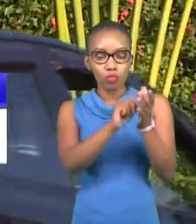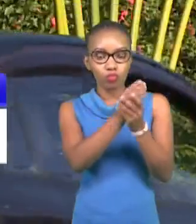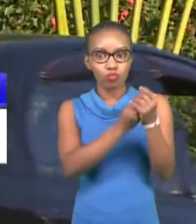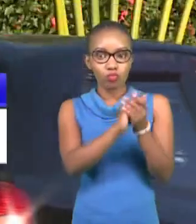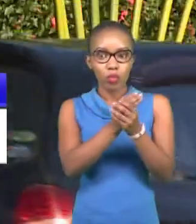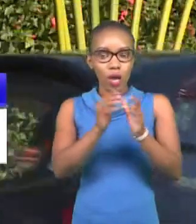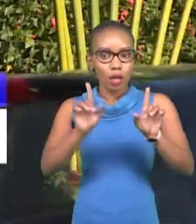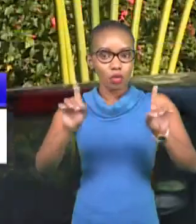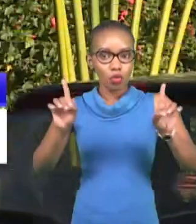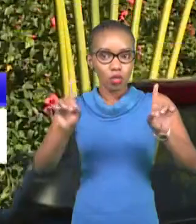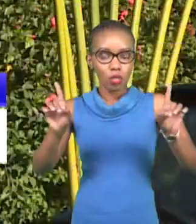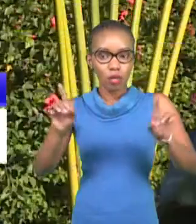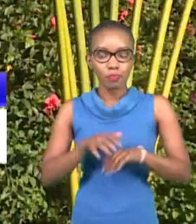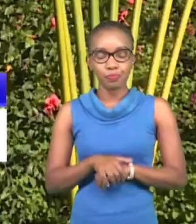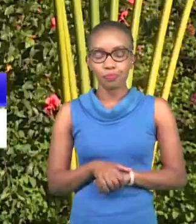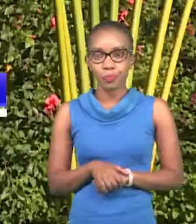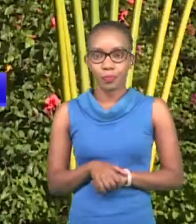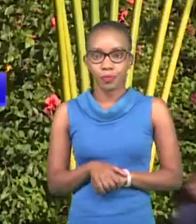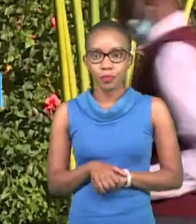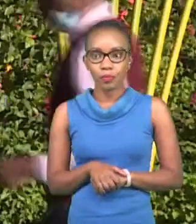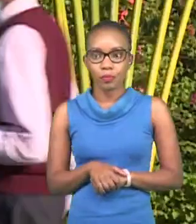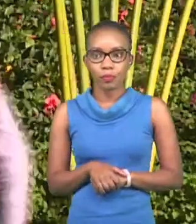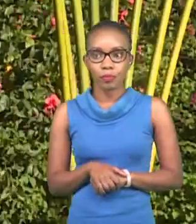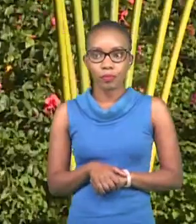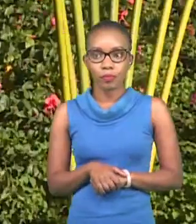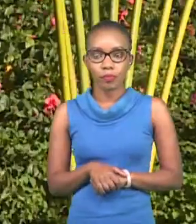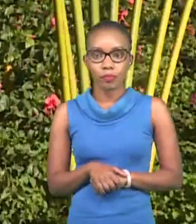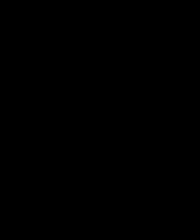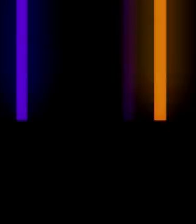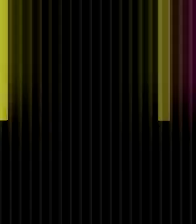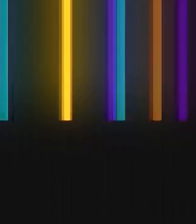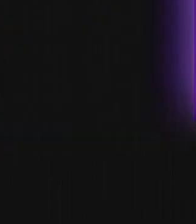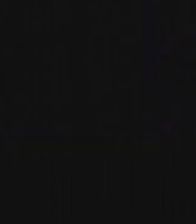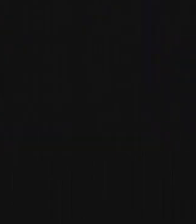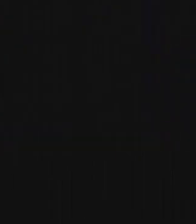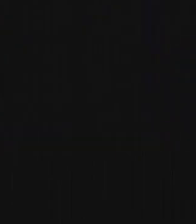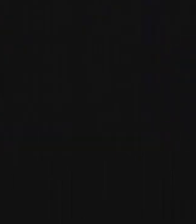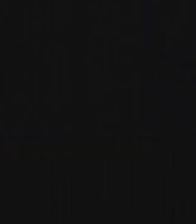and keep social distance. Saza Munga, Switch TV, Nairobi.